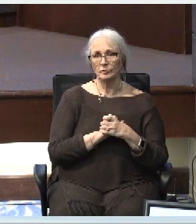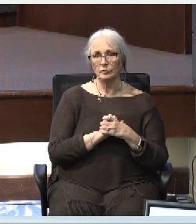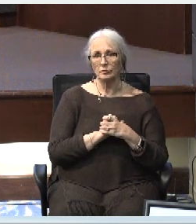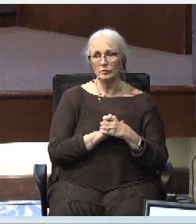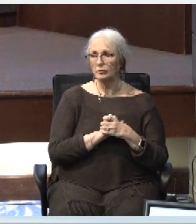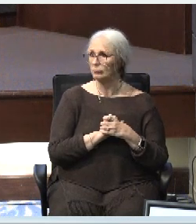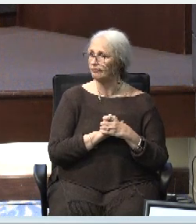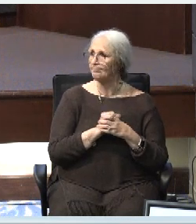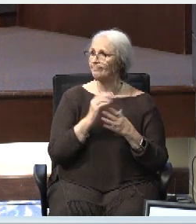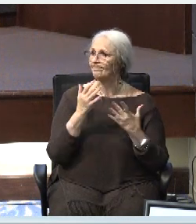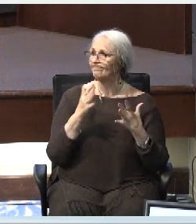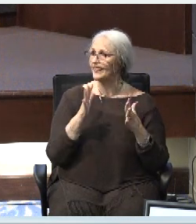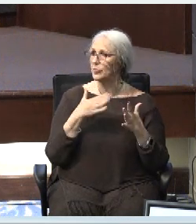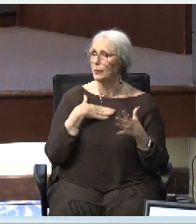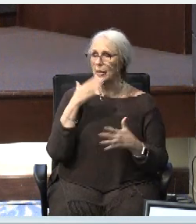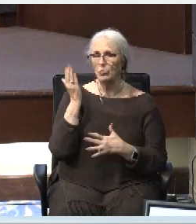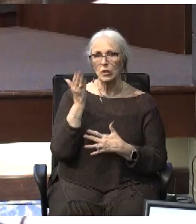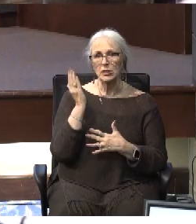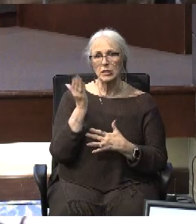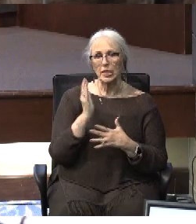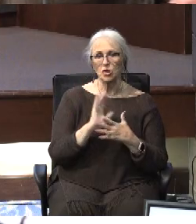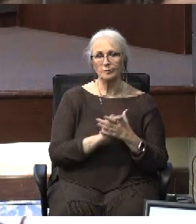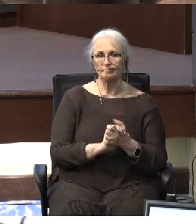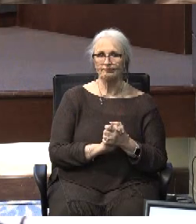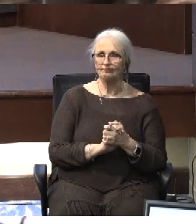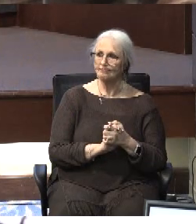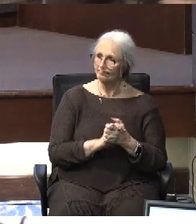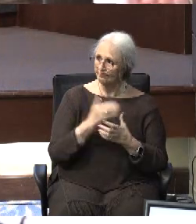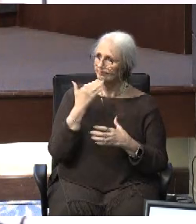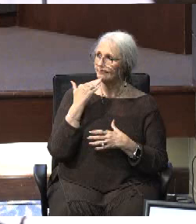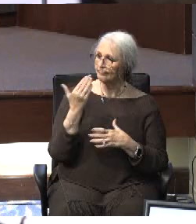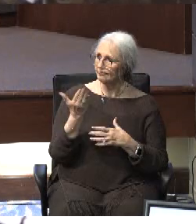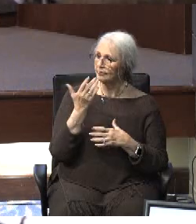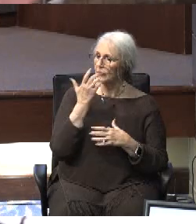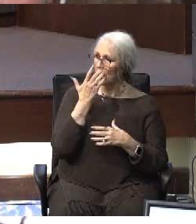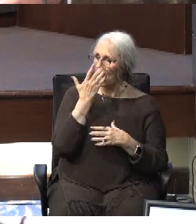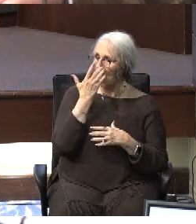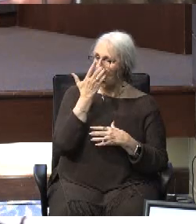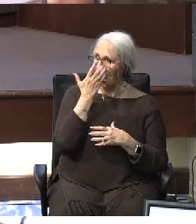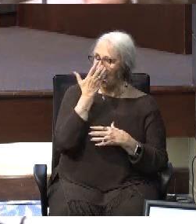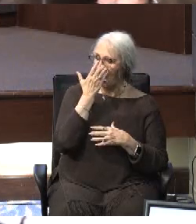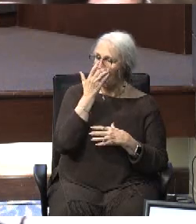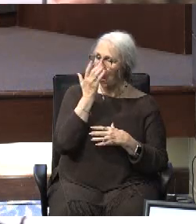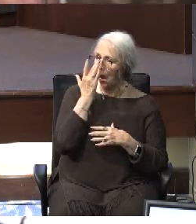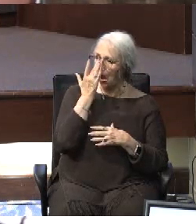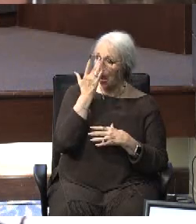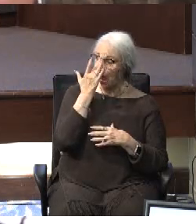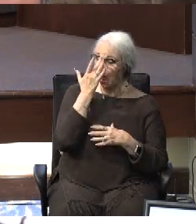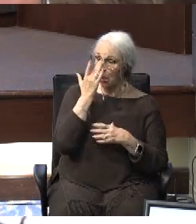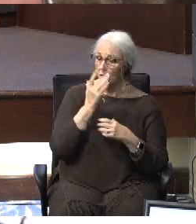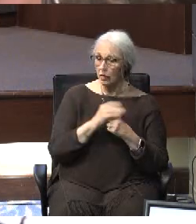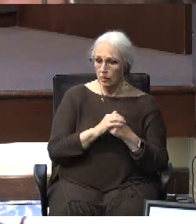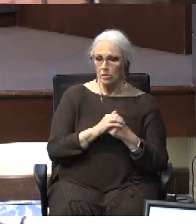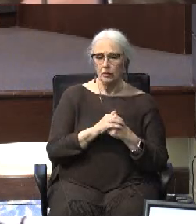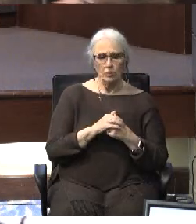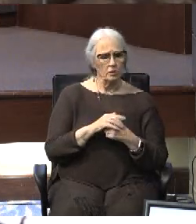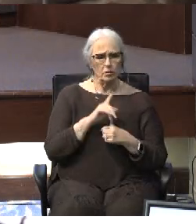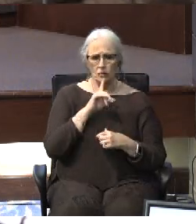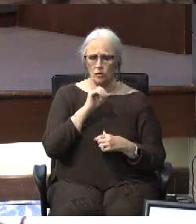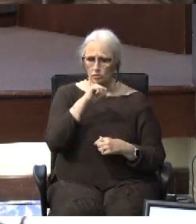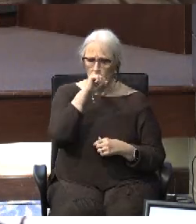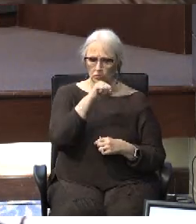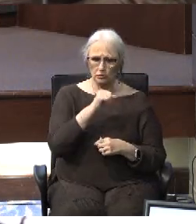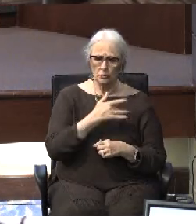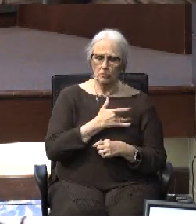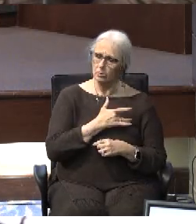And that concludes my presentation. Thank you guys so much. This is something that's very near and dear to my